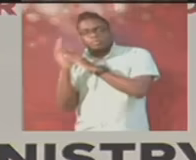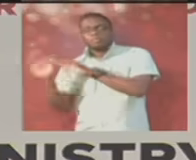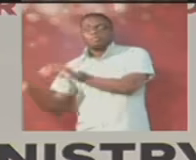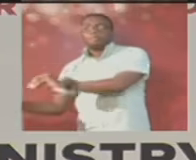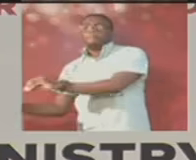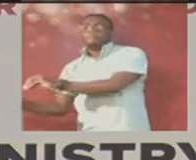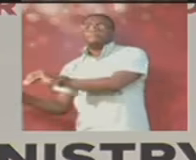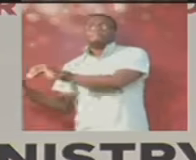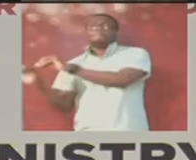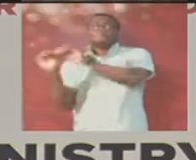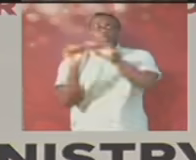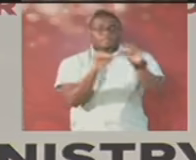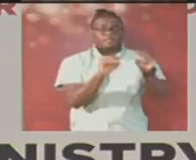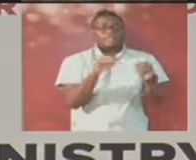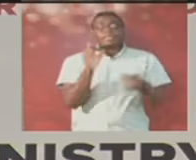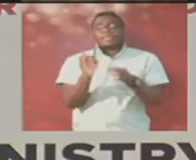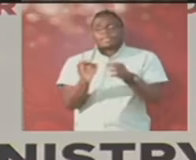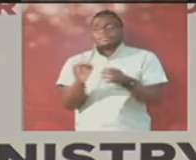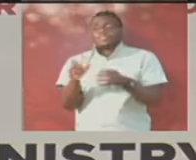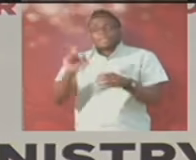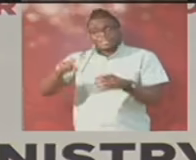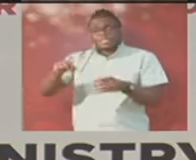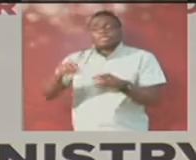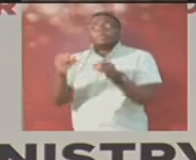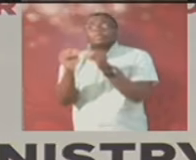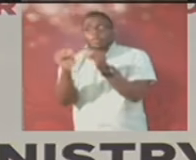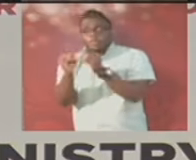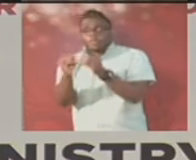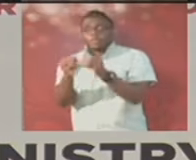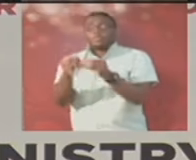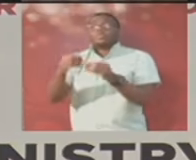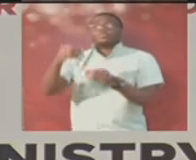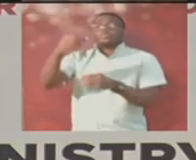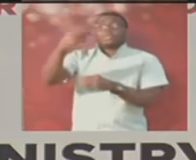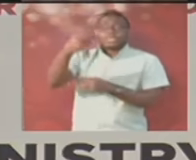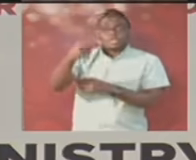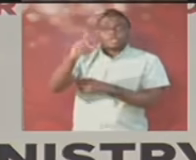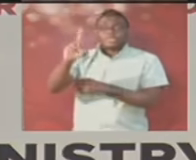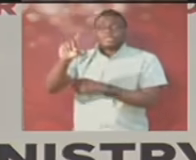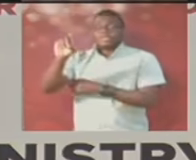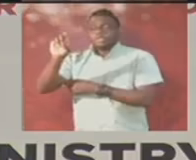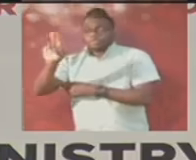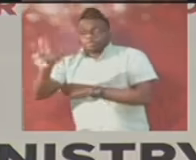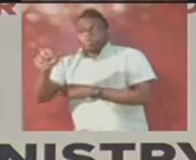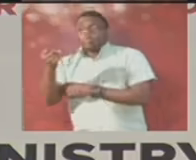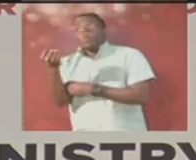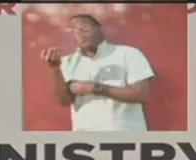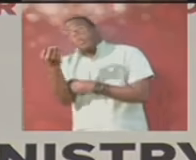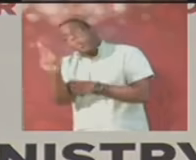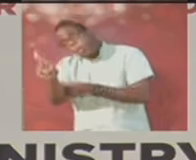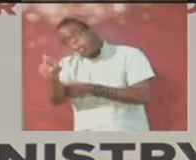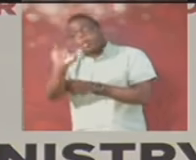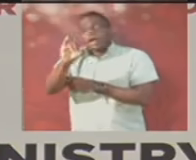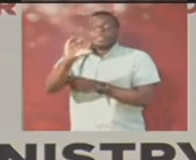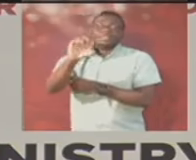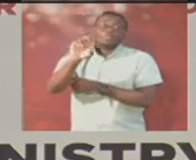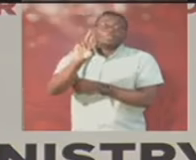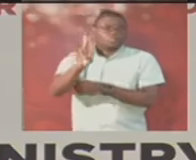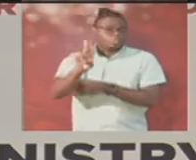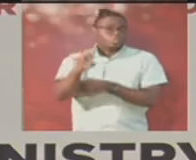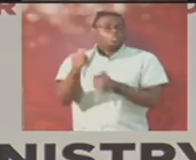of care that is required. It's important to note that the clinical course of patients with